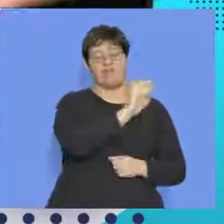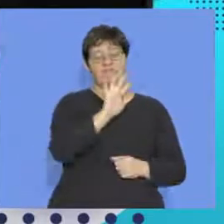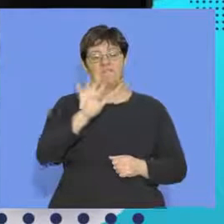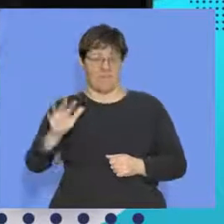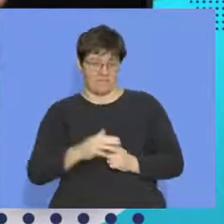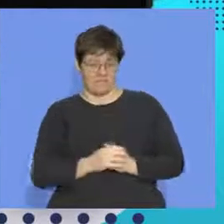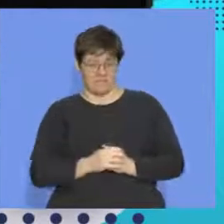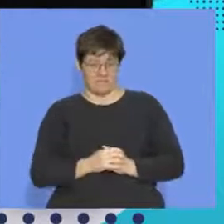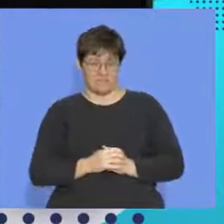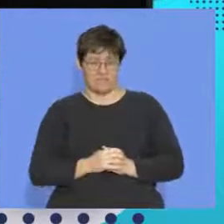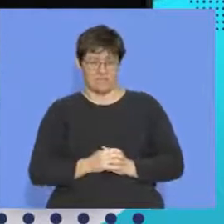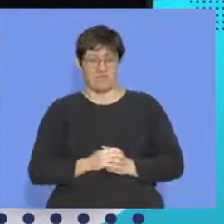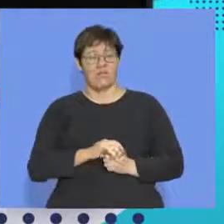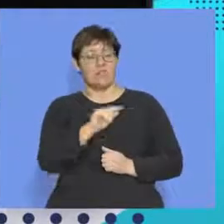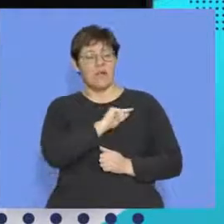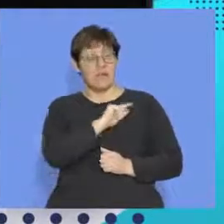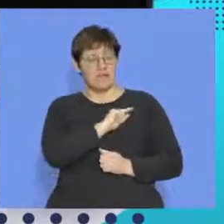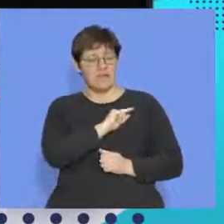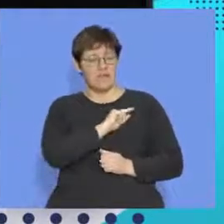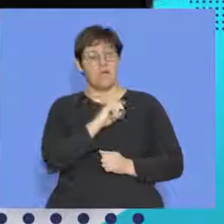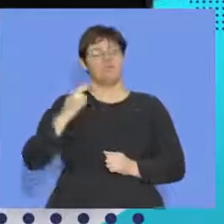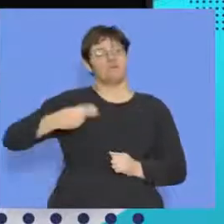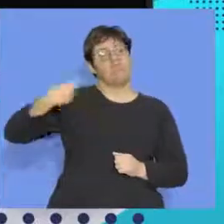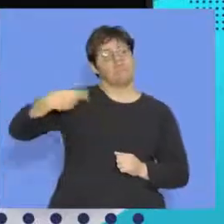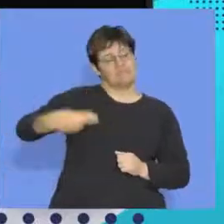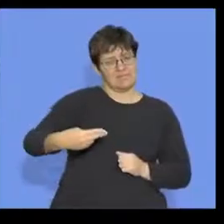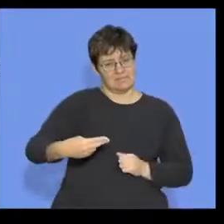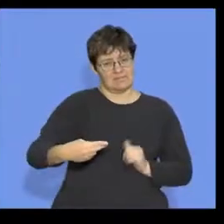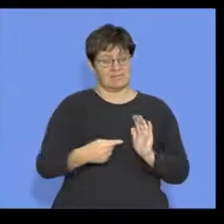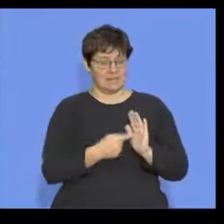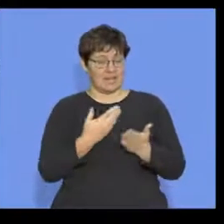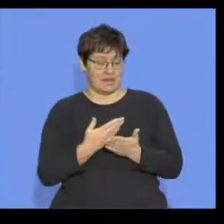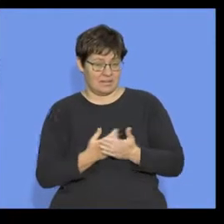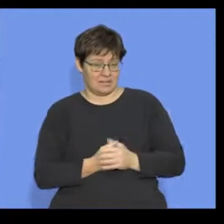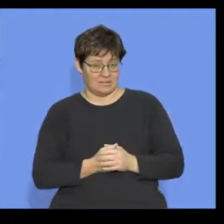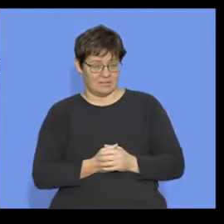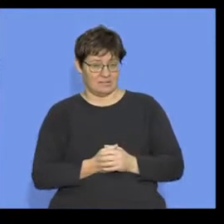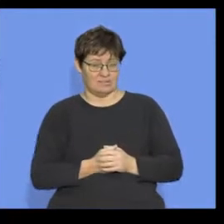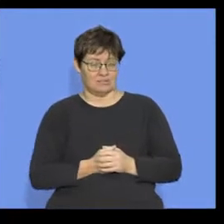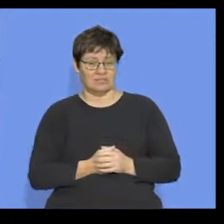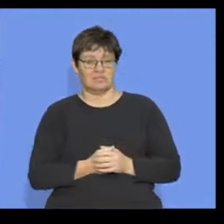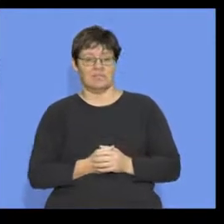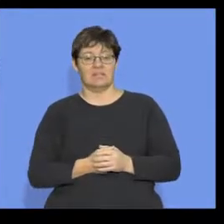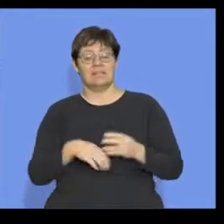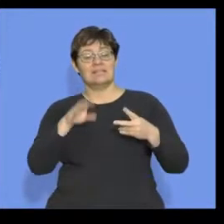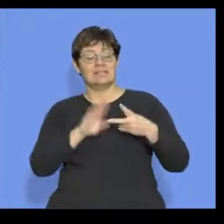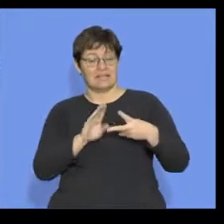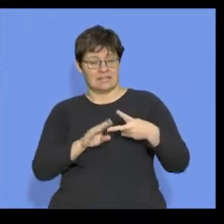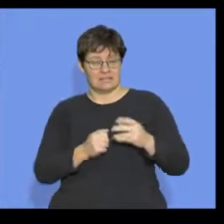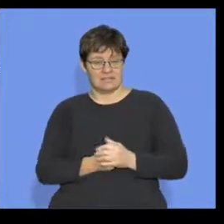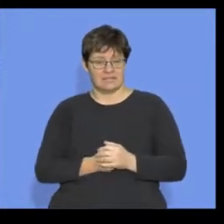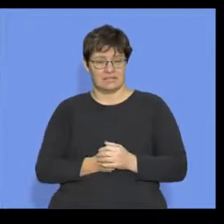4 times because I can repeat the digits. The second question, how many